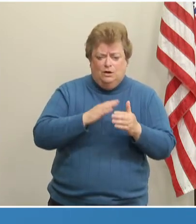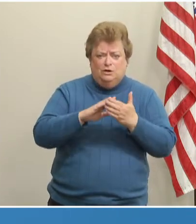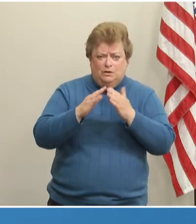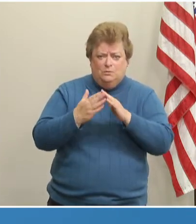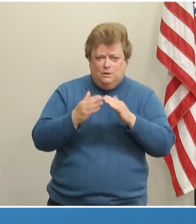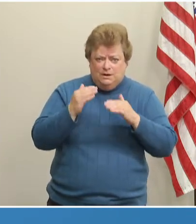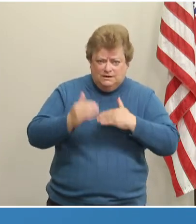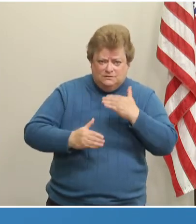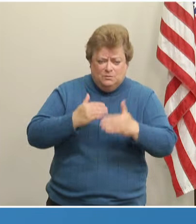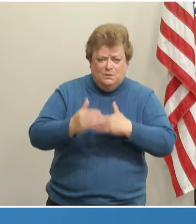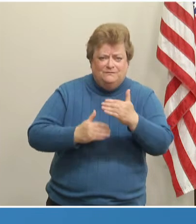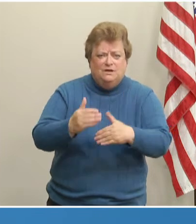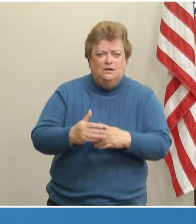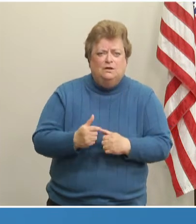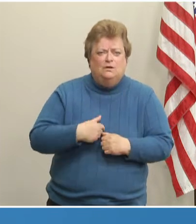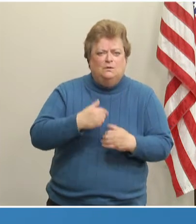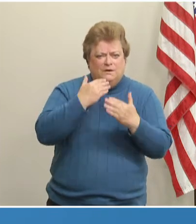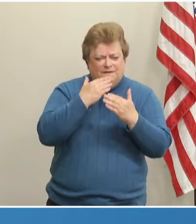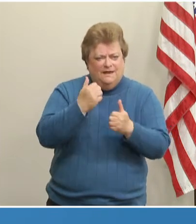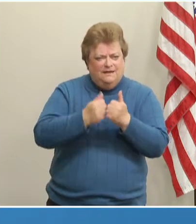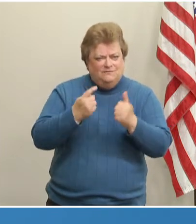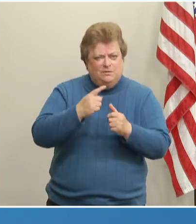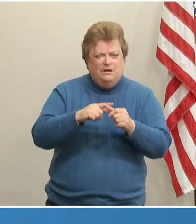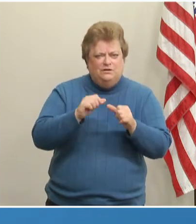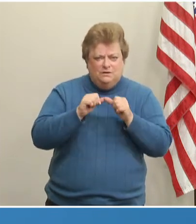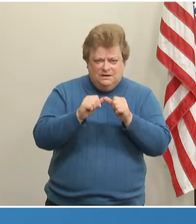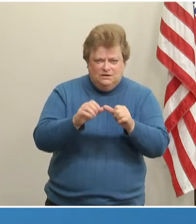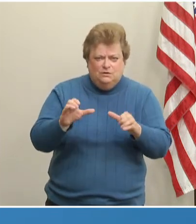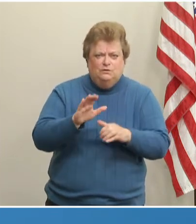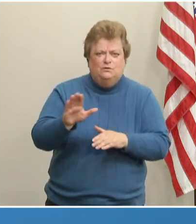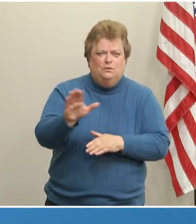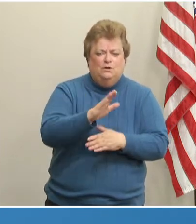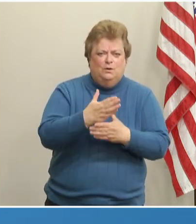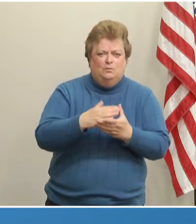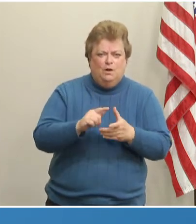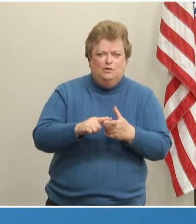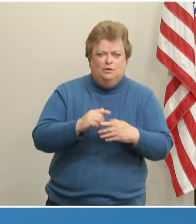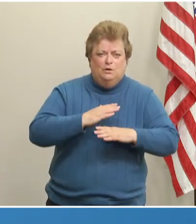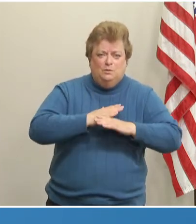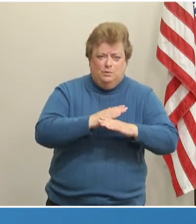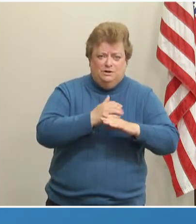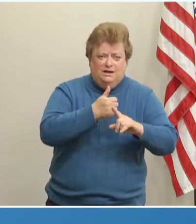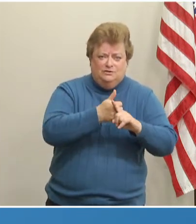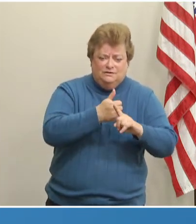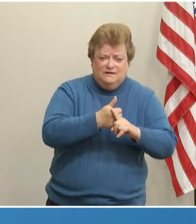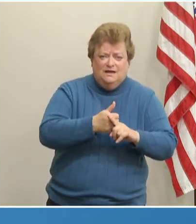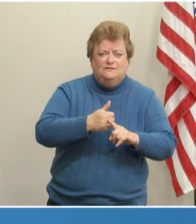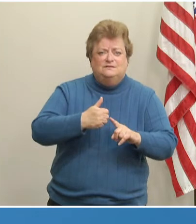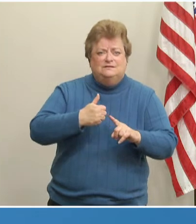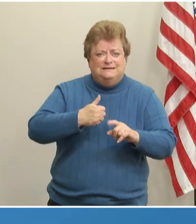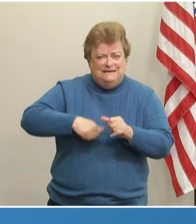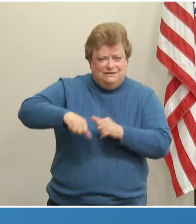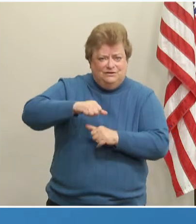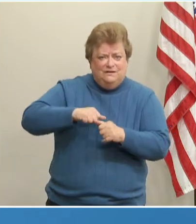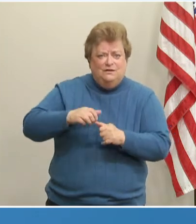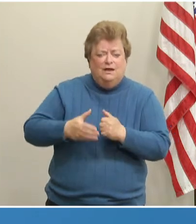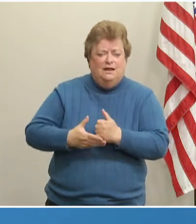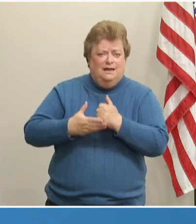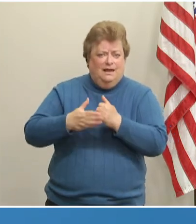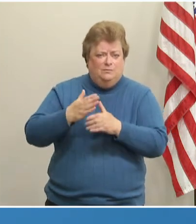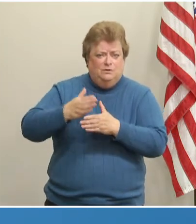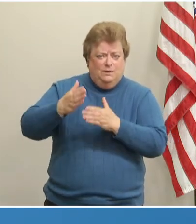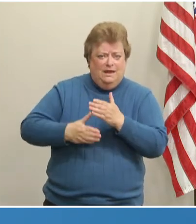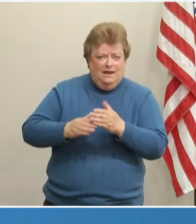thank everyone for continuing to do their part to protect themselves and each other and help end this